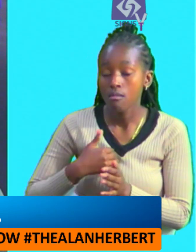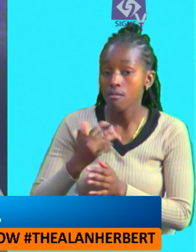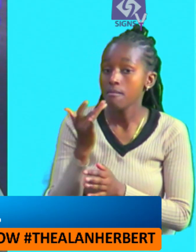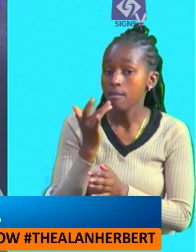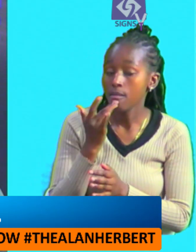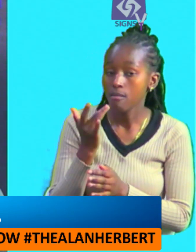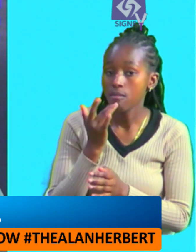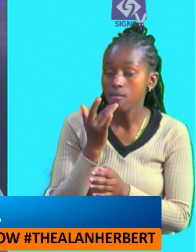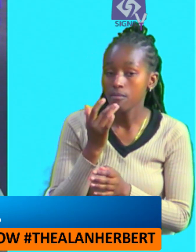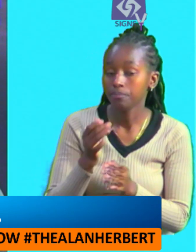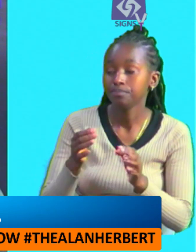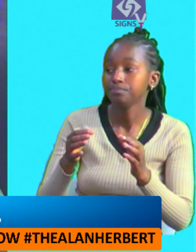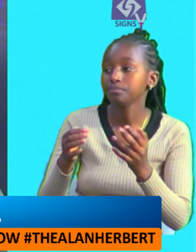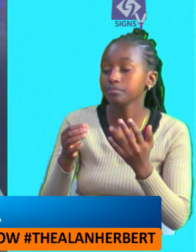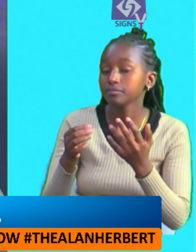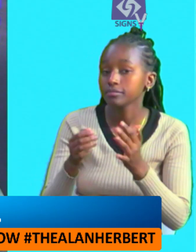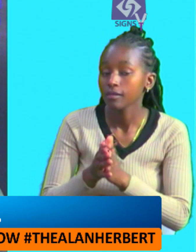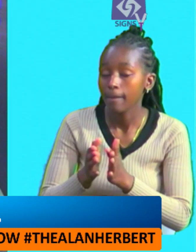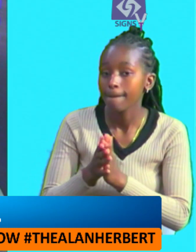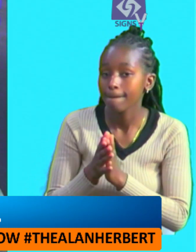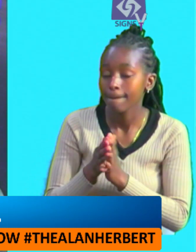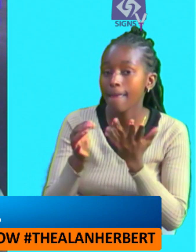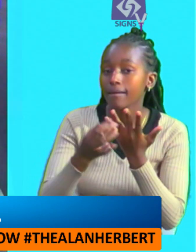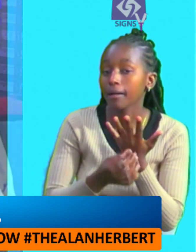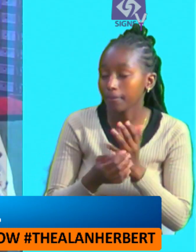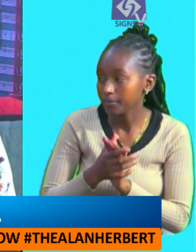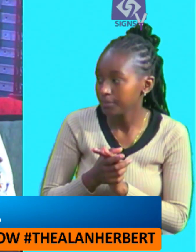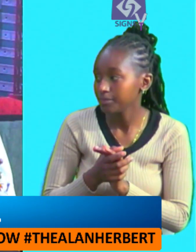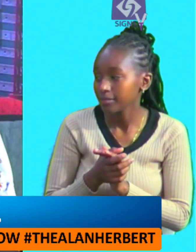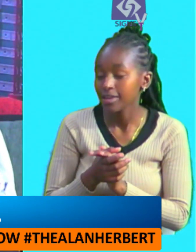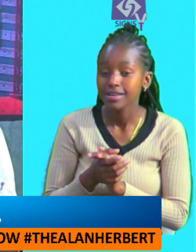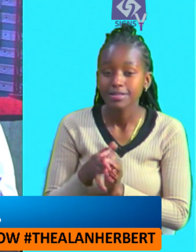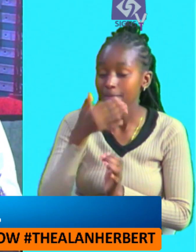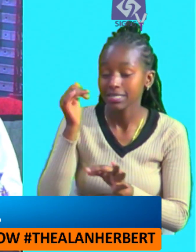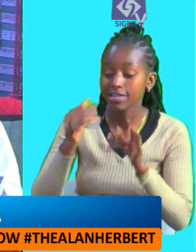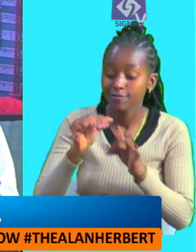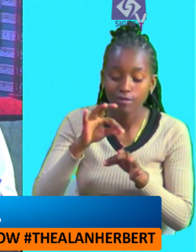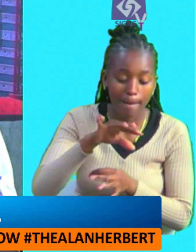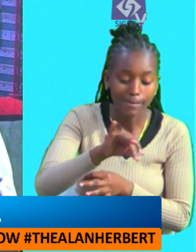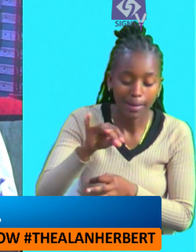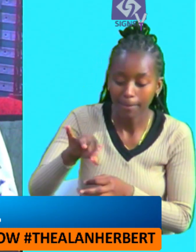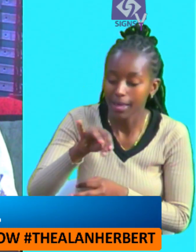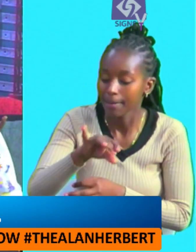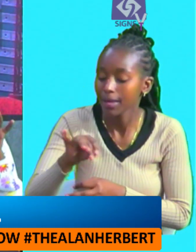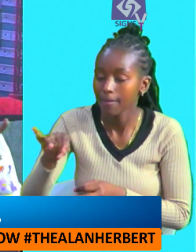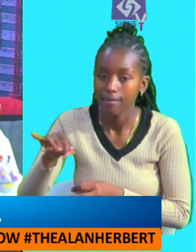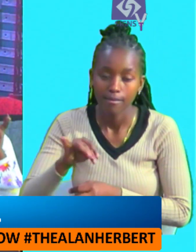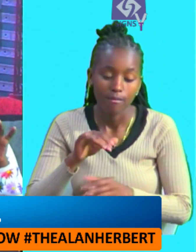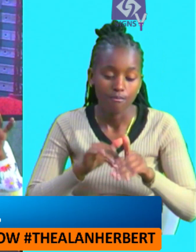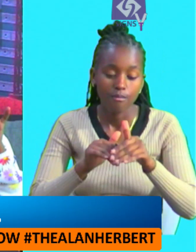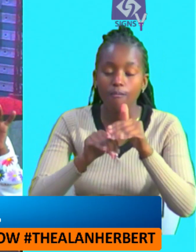it. It's okay. See, it's owned. It's by one of my favorite couples. Yeah.